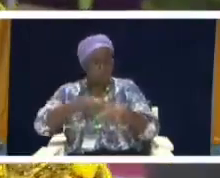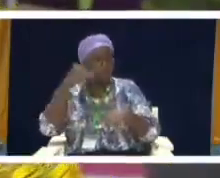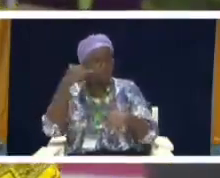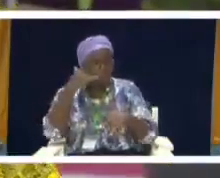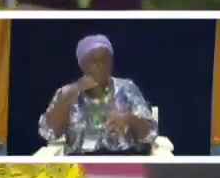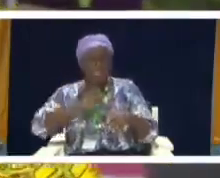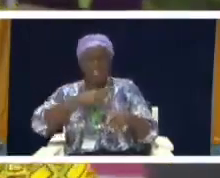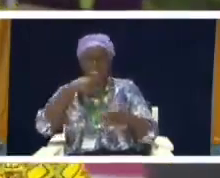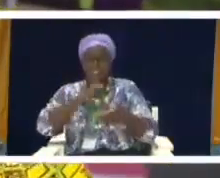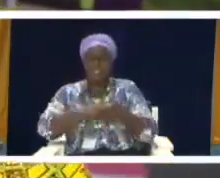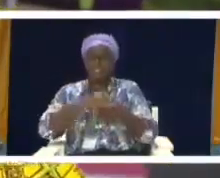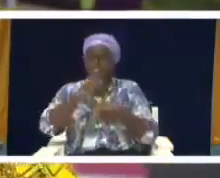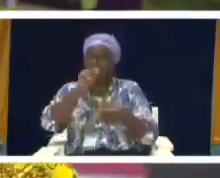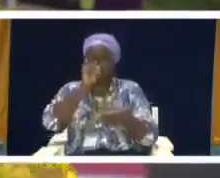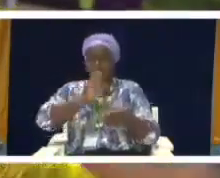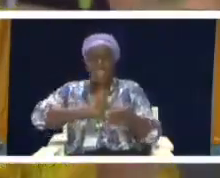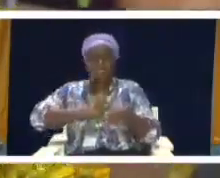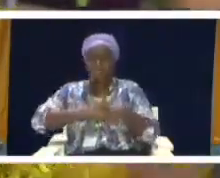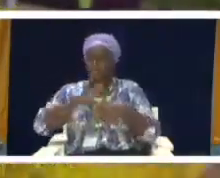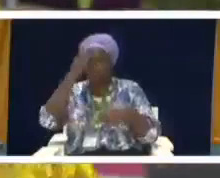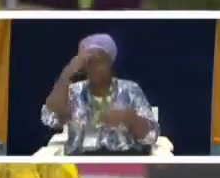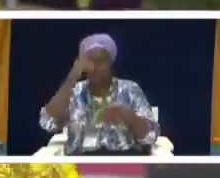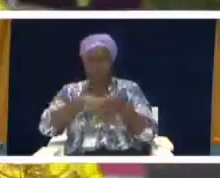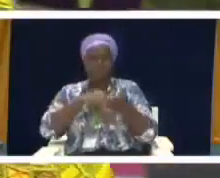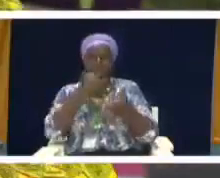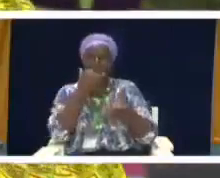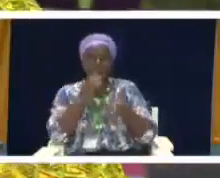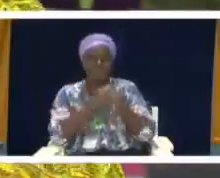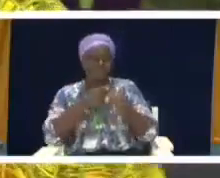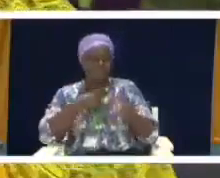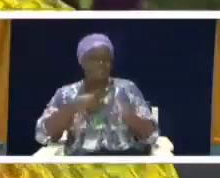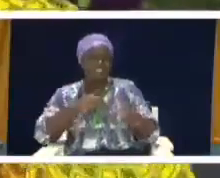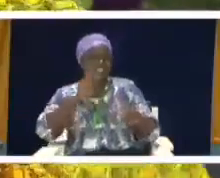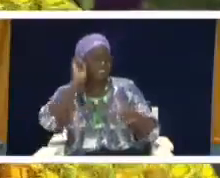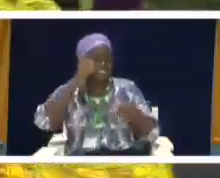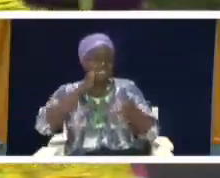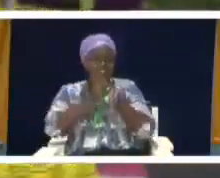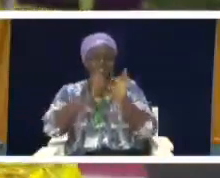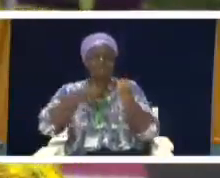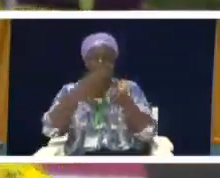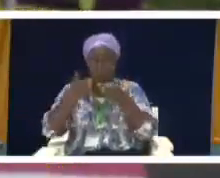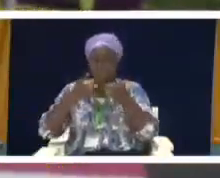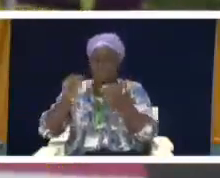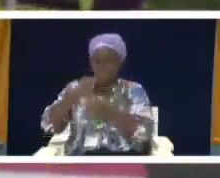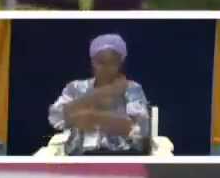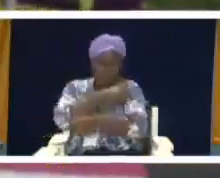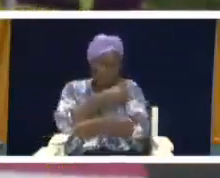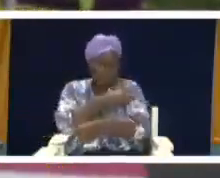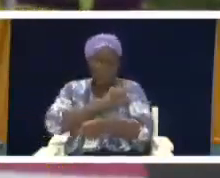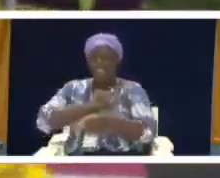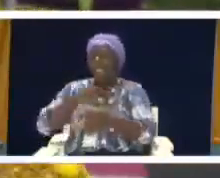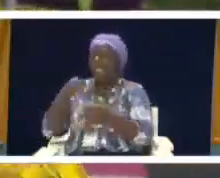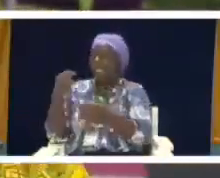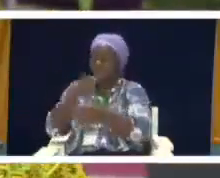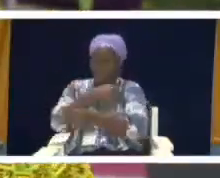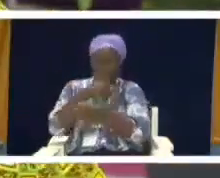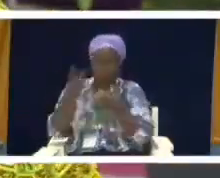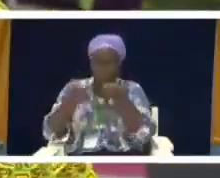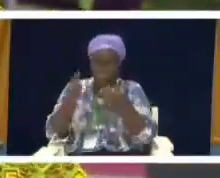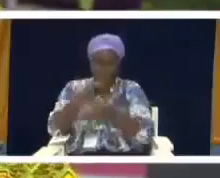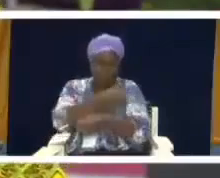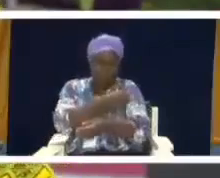know what was wrong with me. He asked me to visit our hospital. So I visited the hospital that we are using. When I got